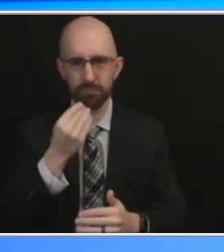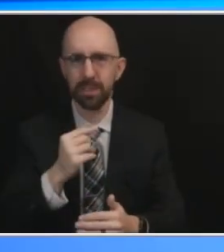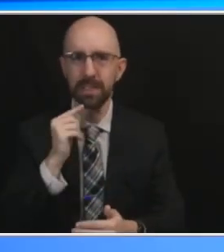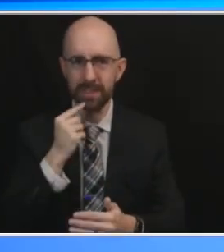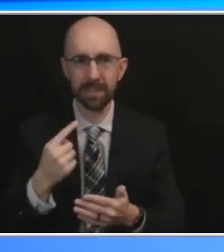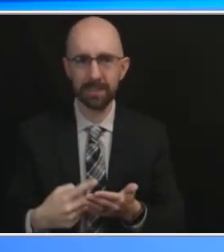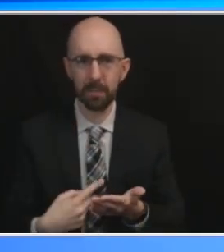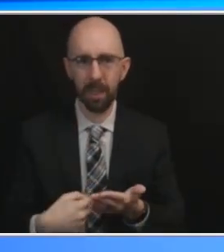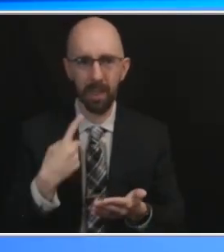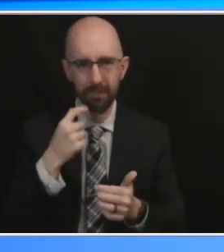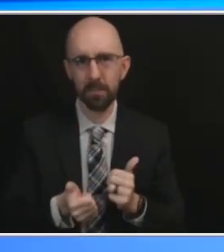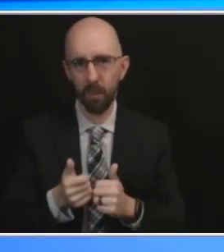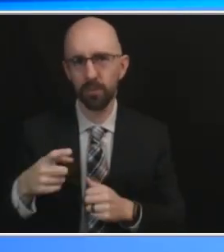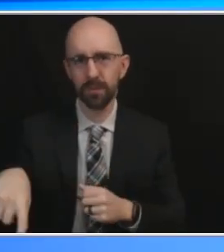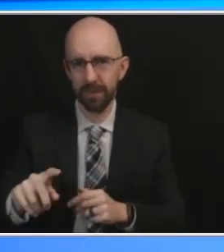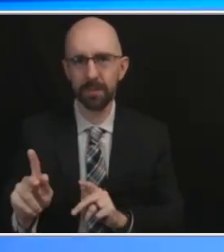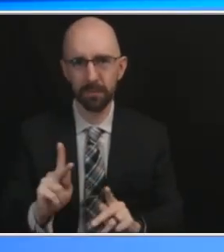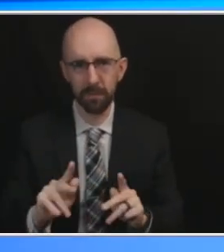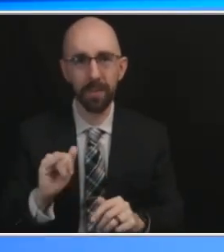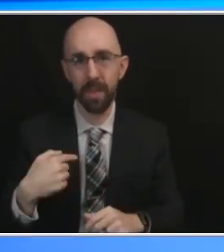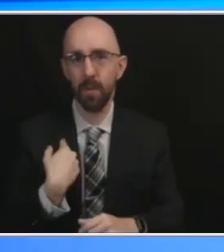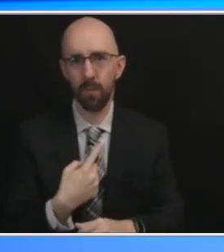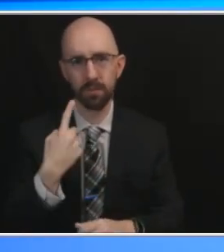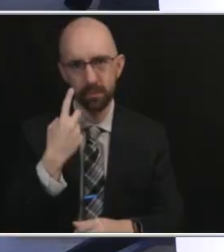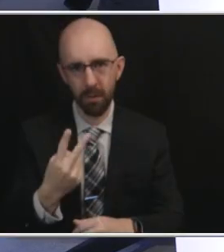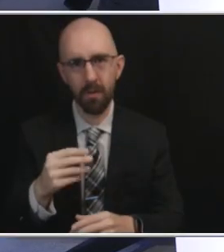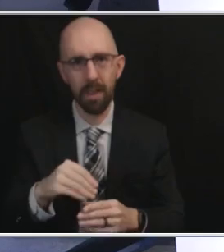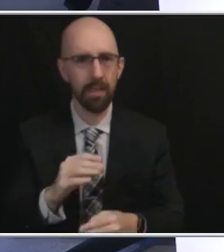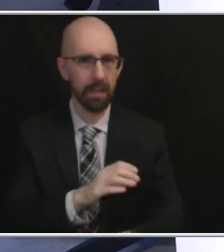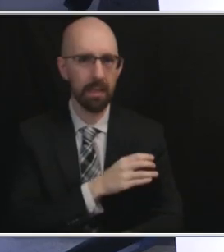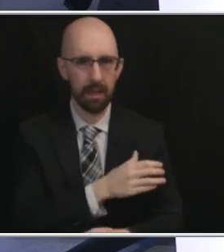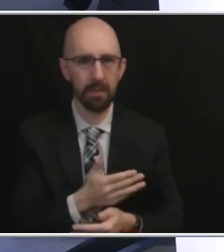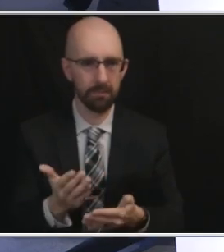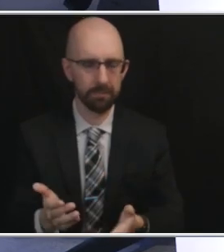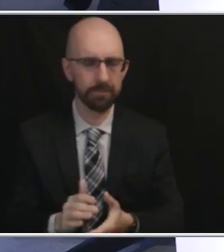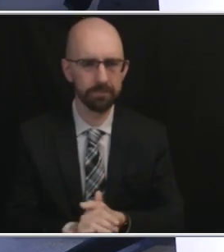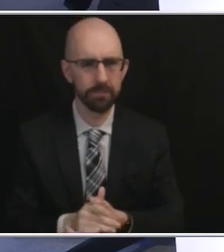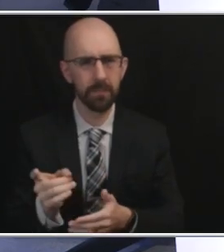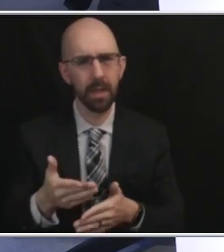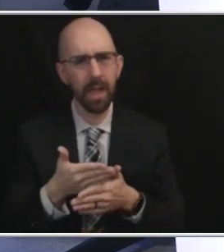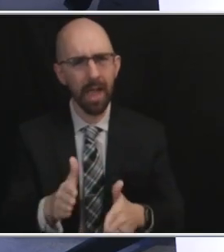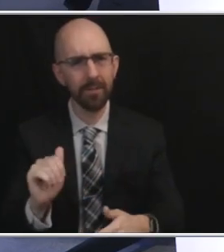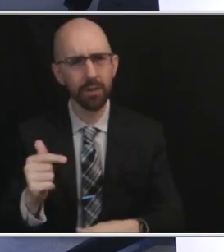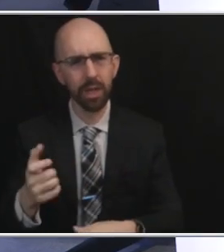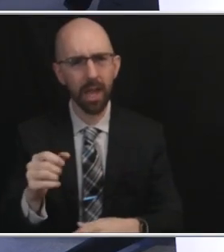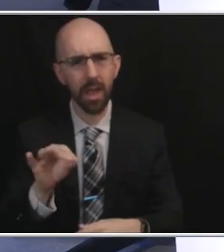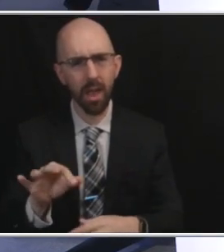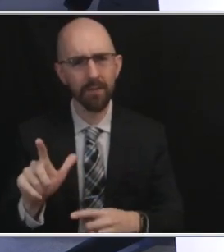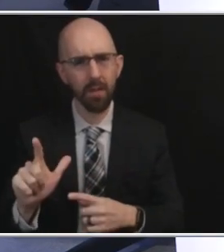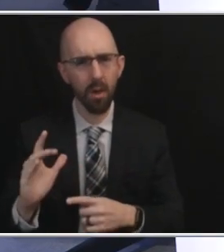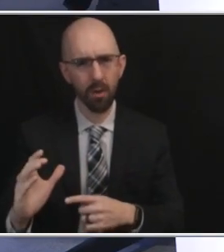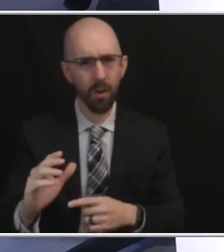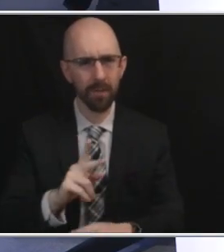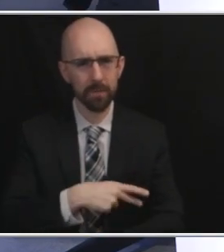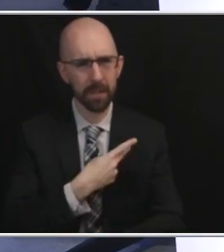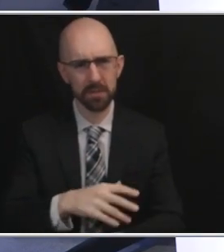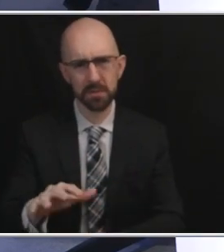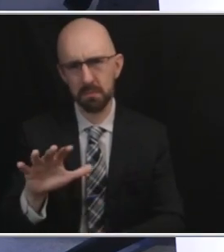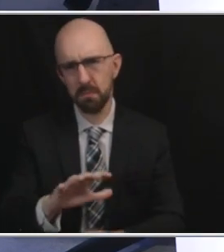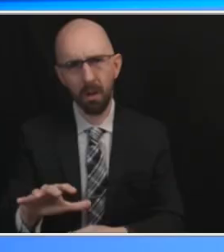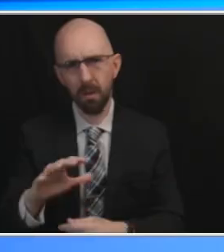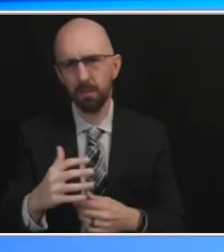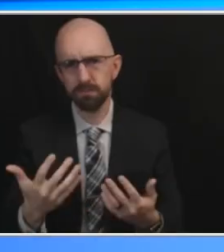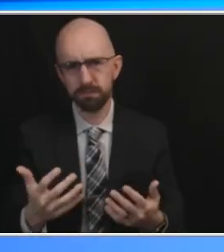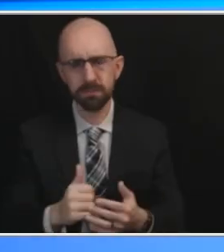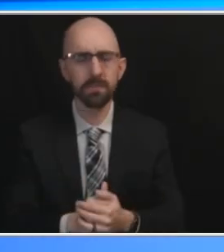most of these folks that we saw in the clinic anyway. So the average age of your long COVID patients is about what? So in our clinic,